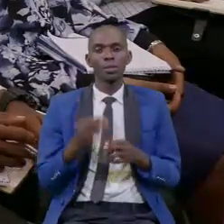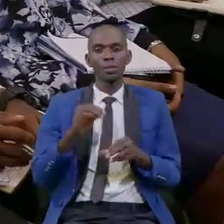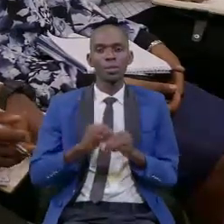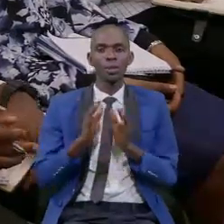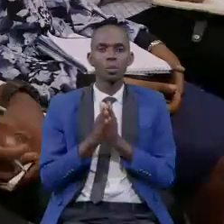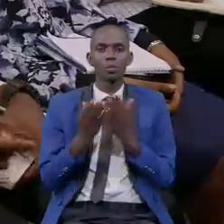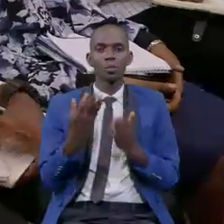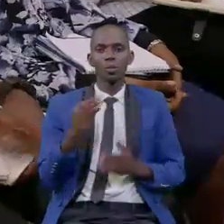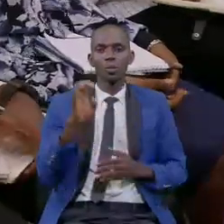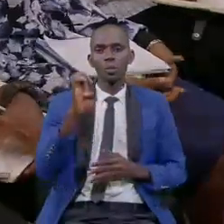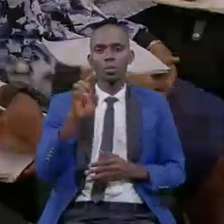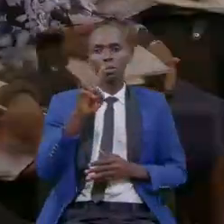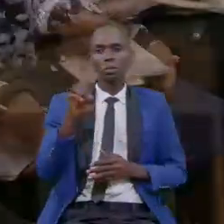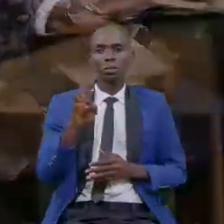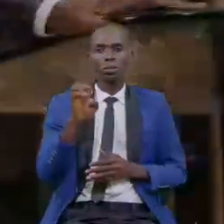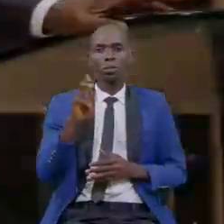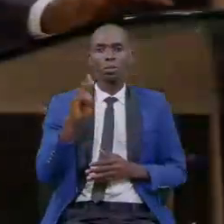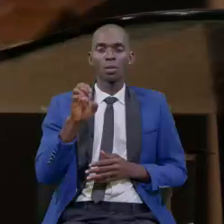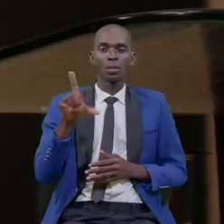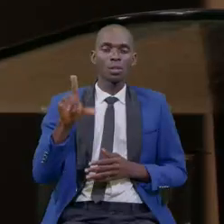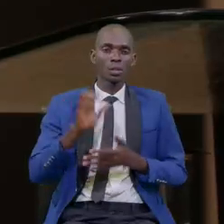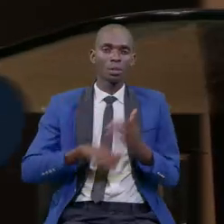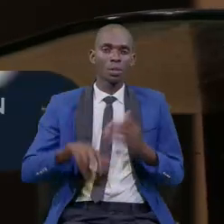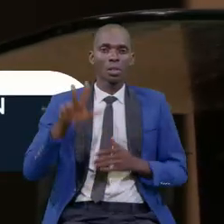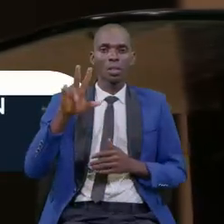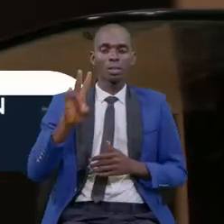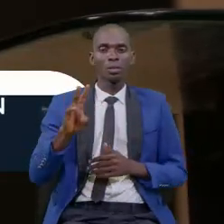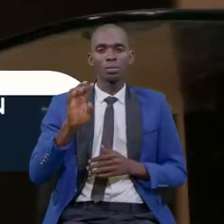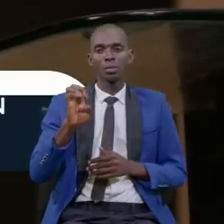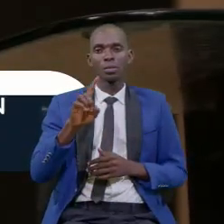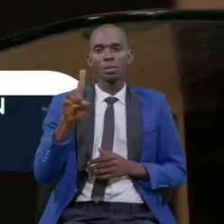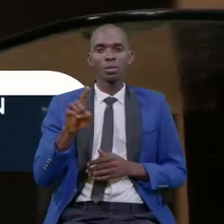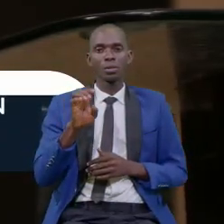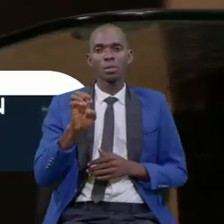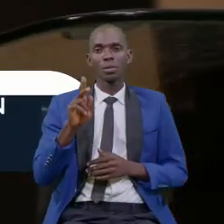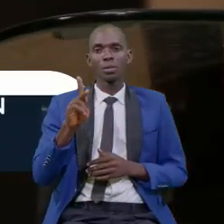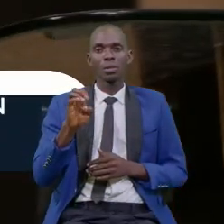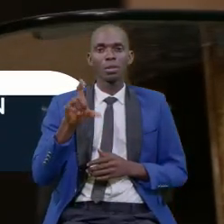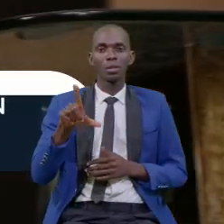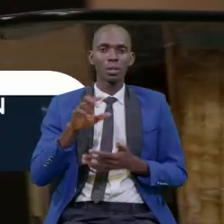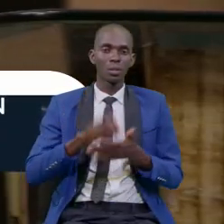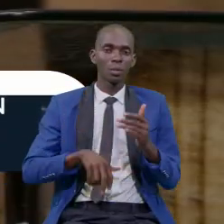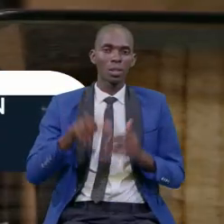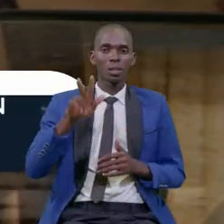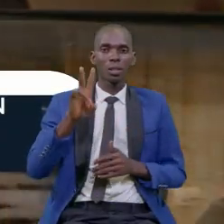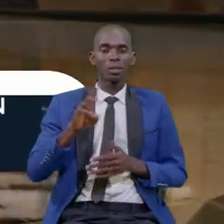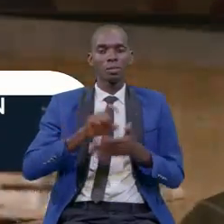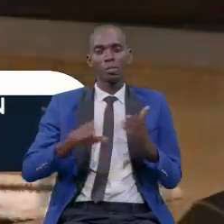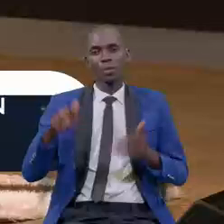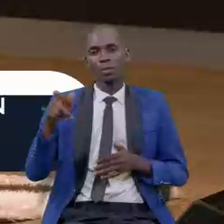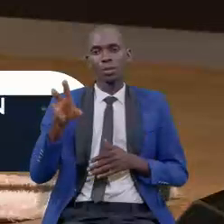Ezekiel chapter 37. Ezekiel chapter 37, we're reading from verse